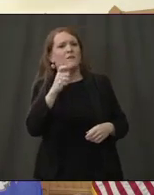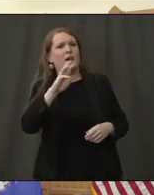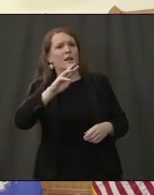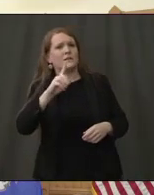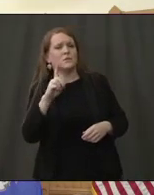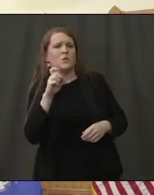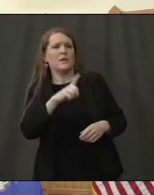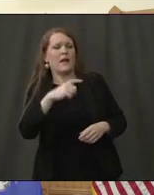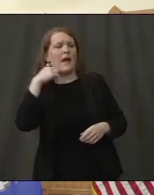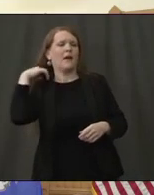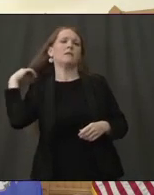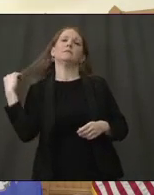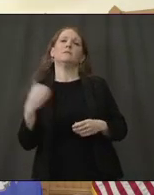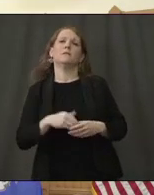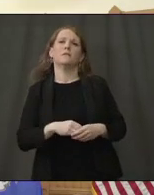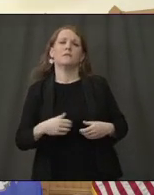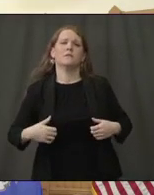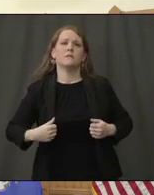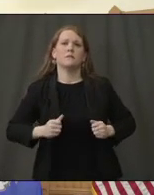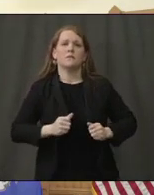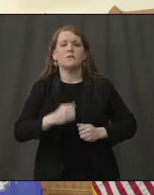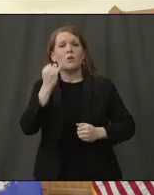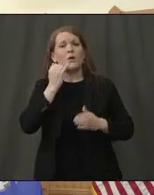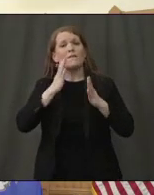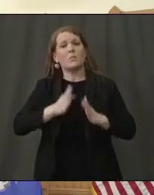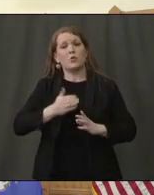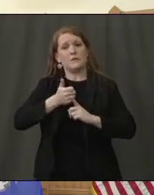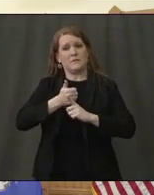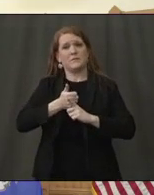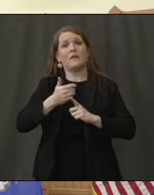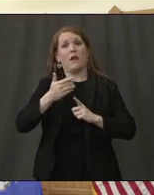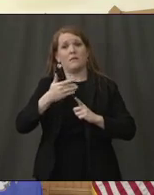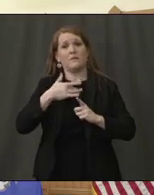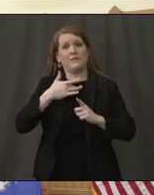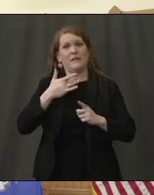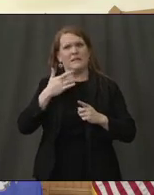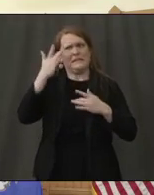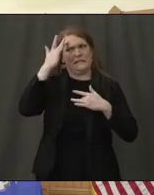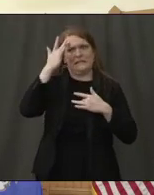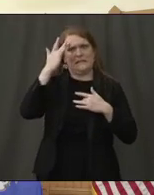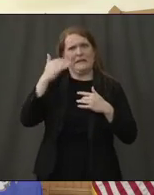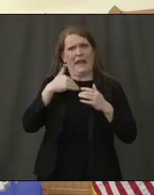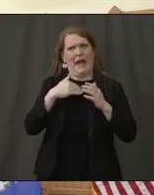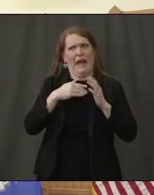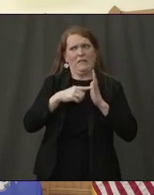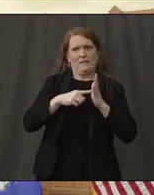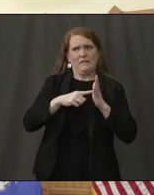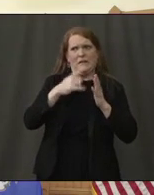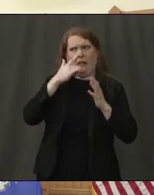any guidance for people who are exhibiting symptoms, but their doctors are telling them there's no need to be tested for COVID-19?